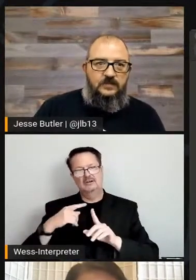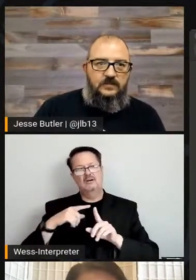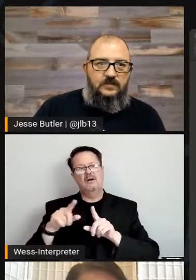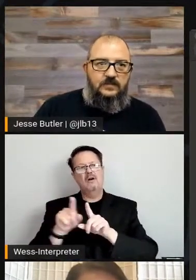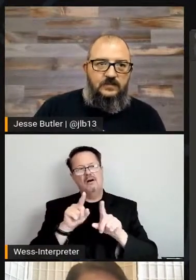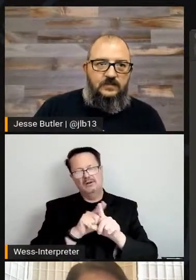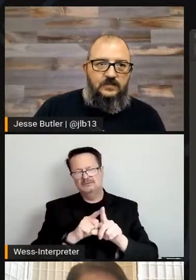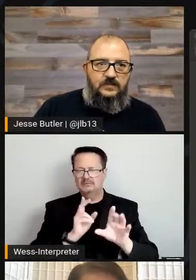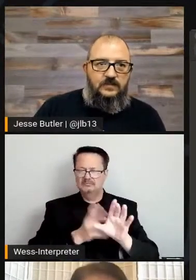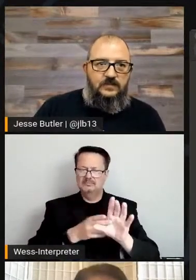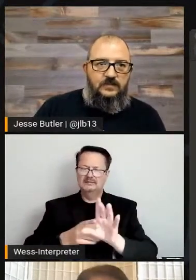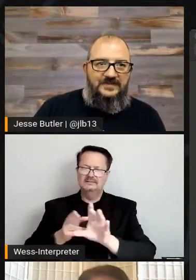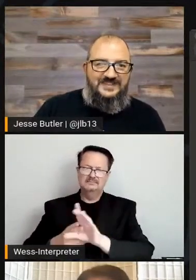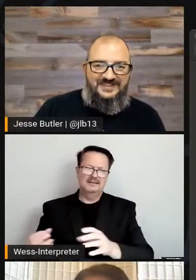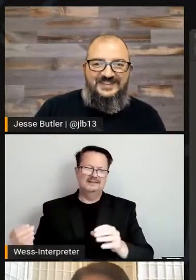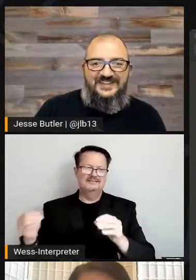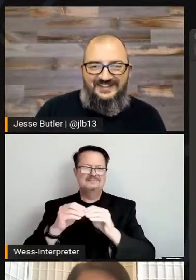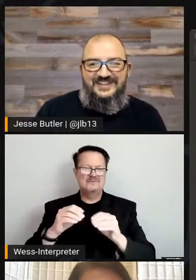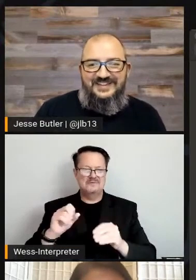open source.